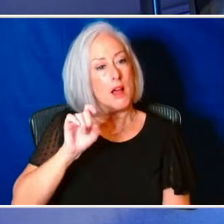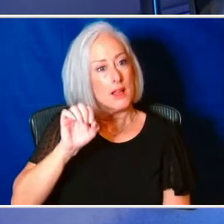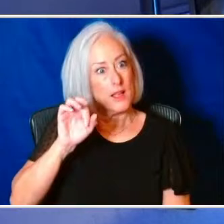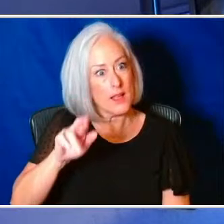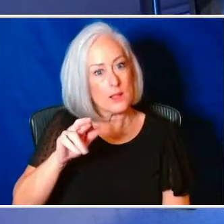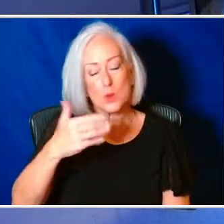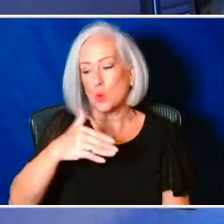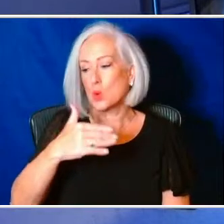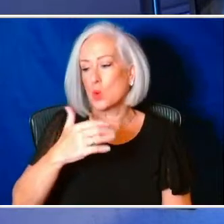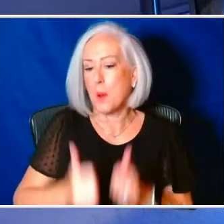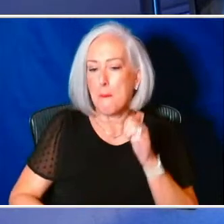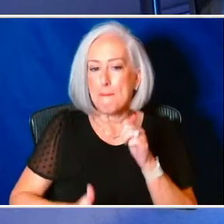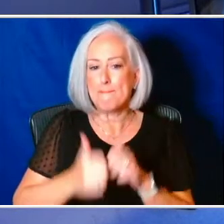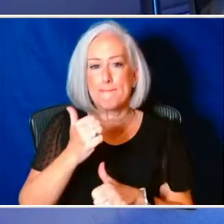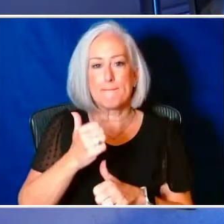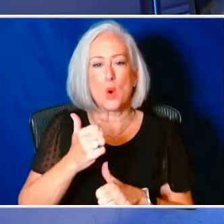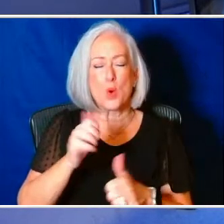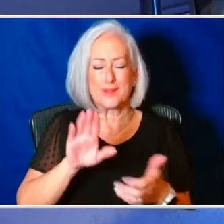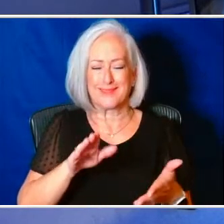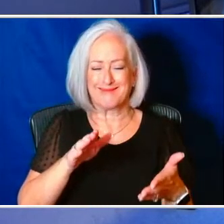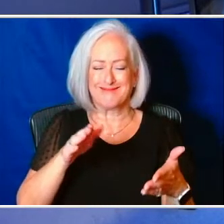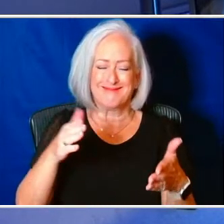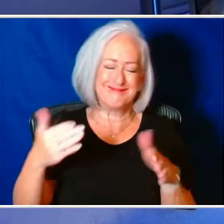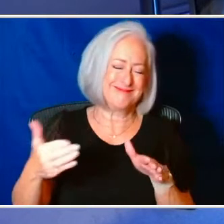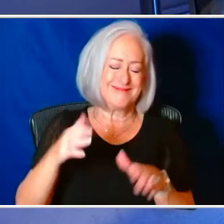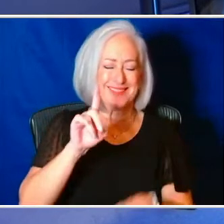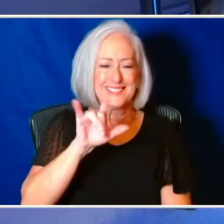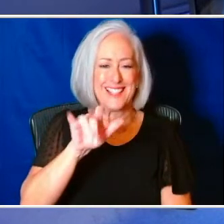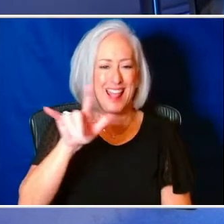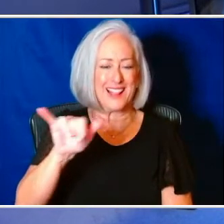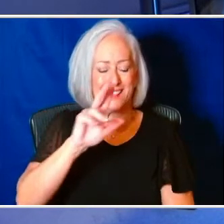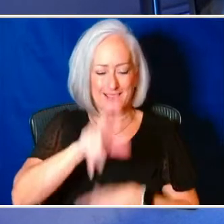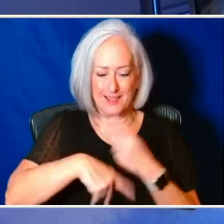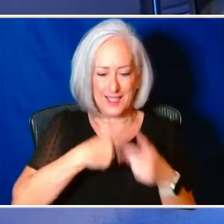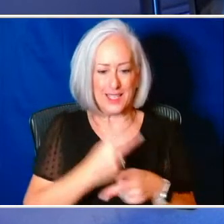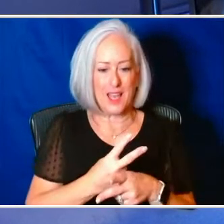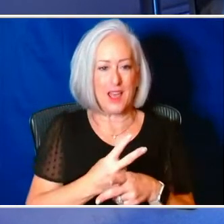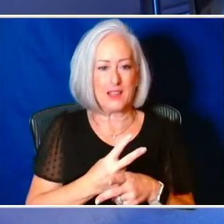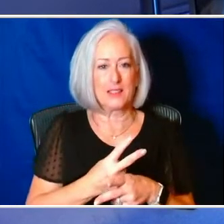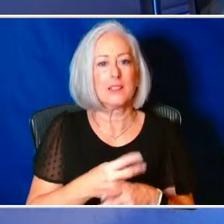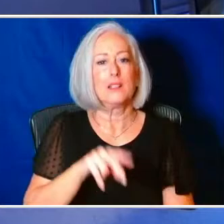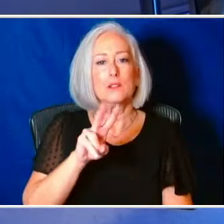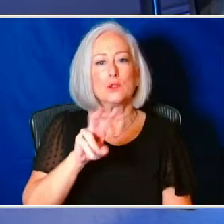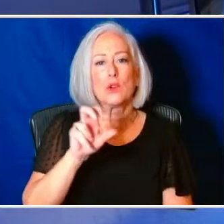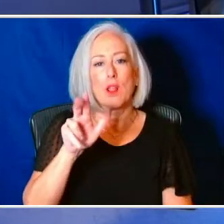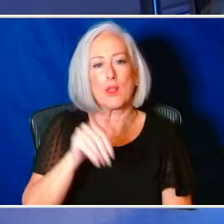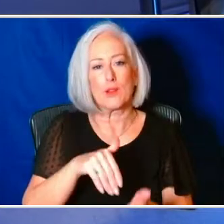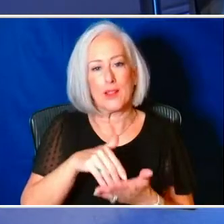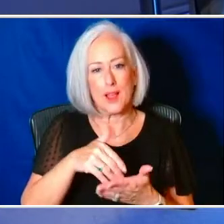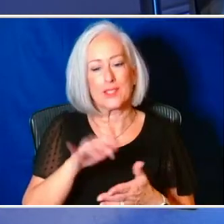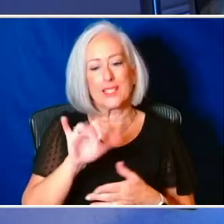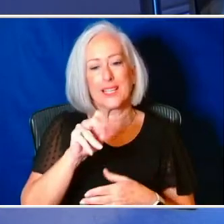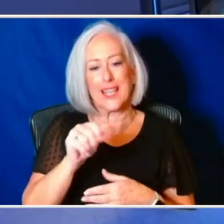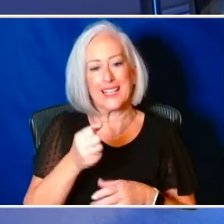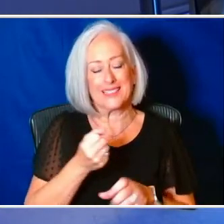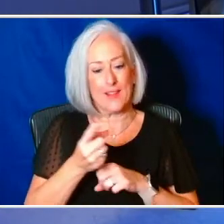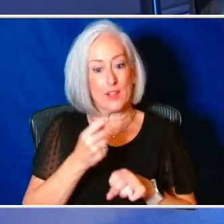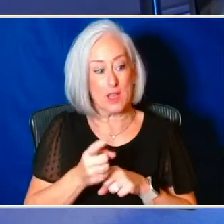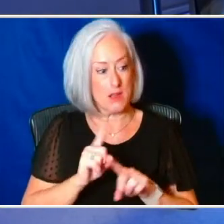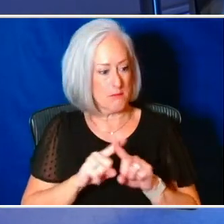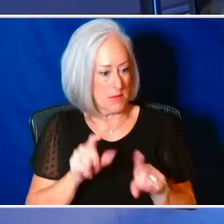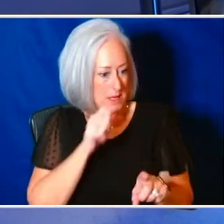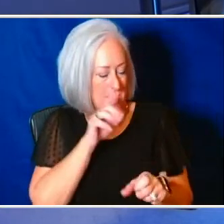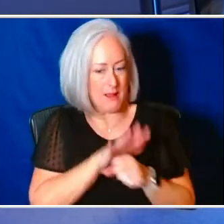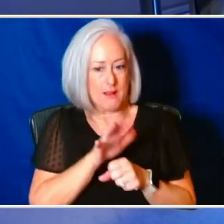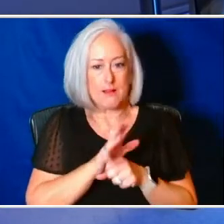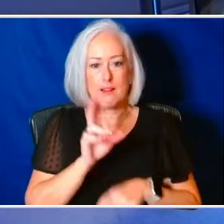than 230,000 new cases a year. But not nearly enough people are getting screened, and research funding is